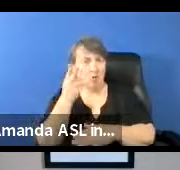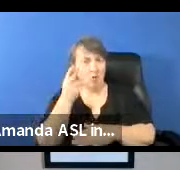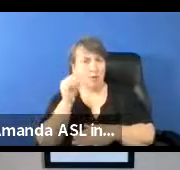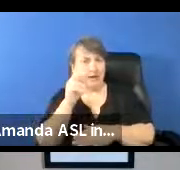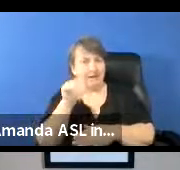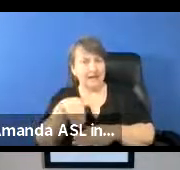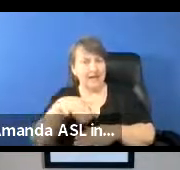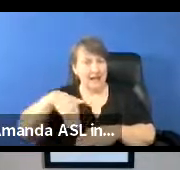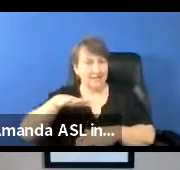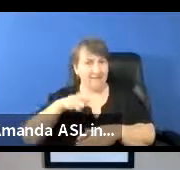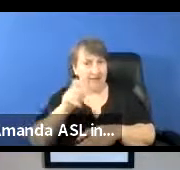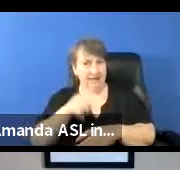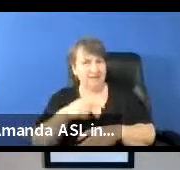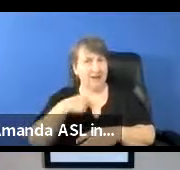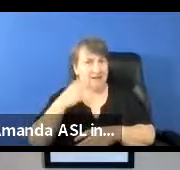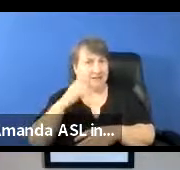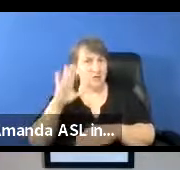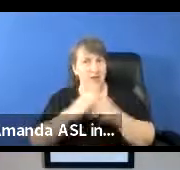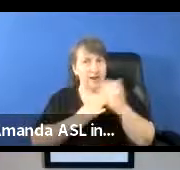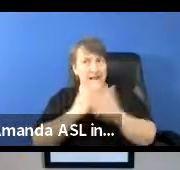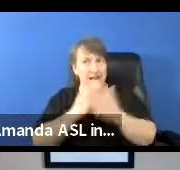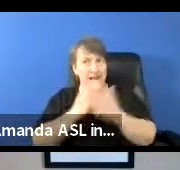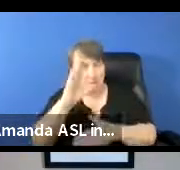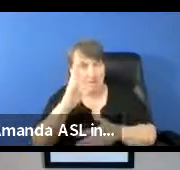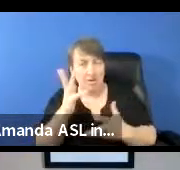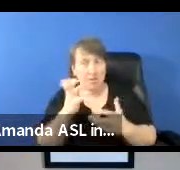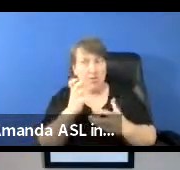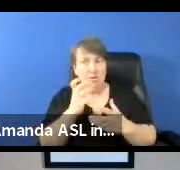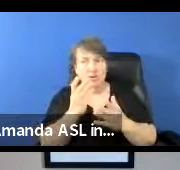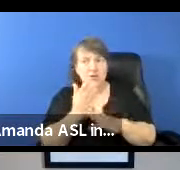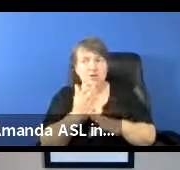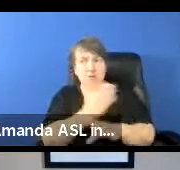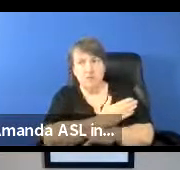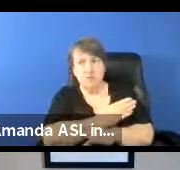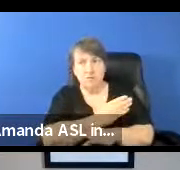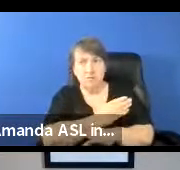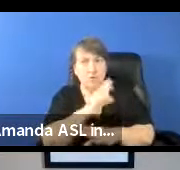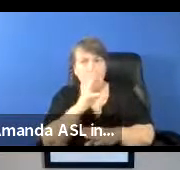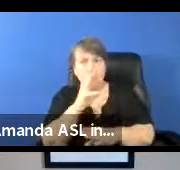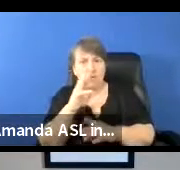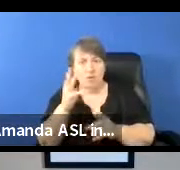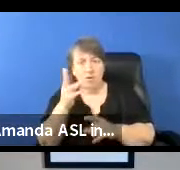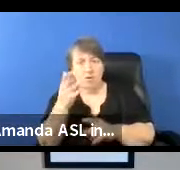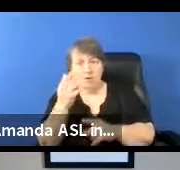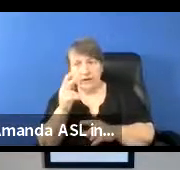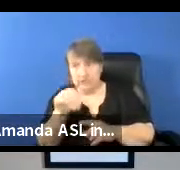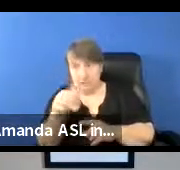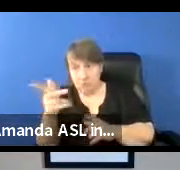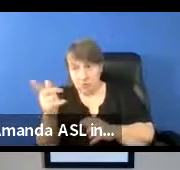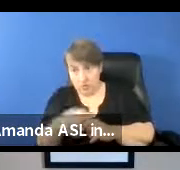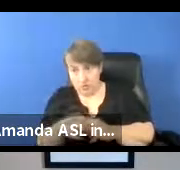to ask a question. I do see your hand up. So I just, right before, Whitney, do you have a question for us?